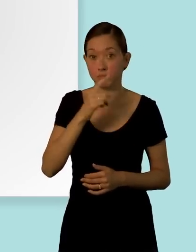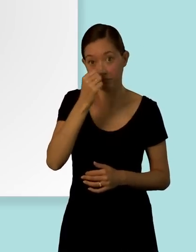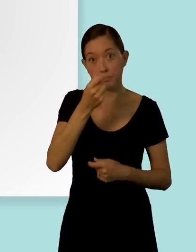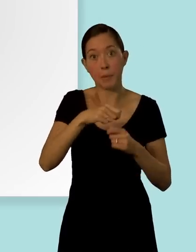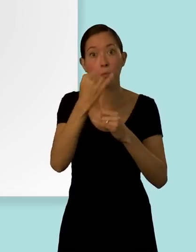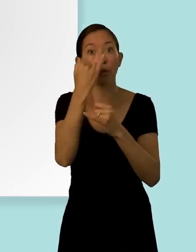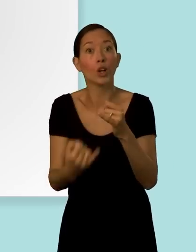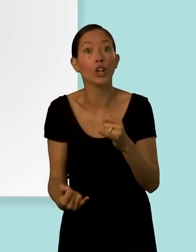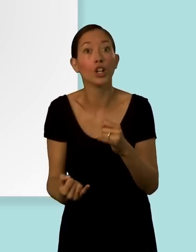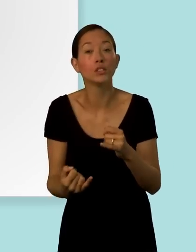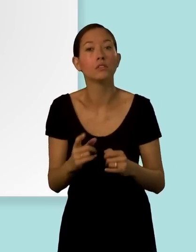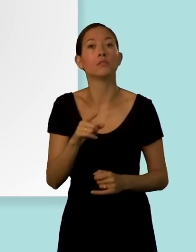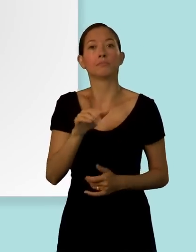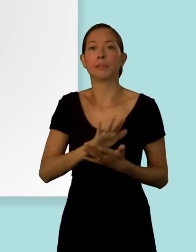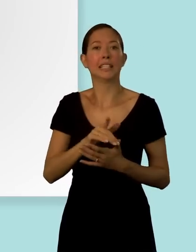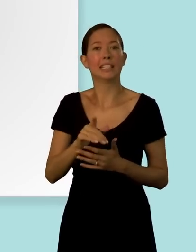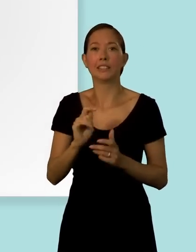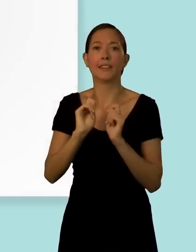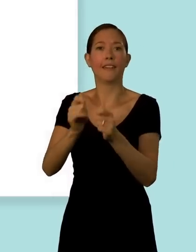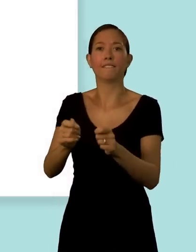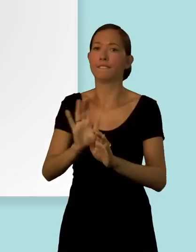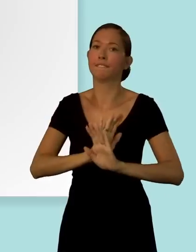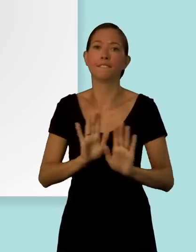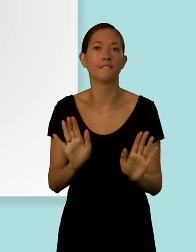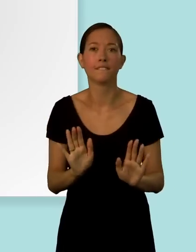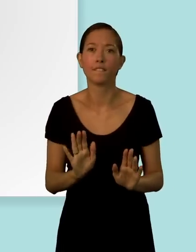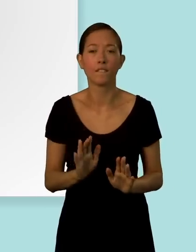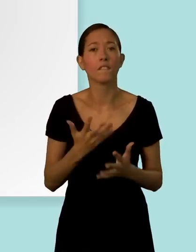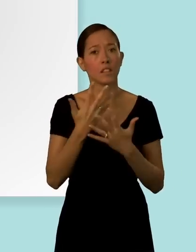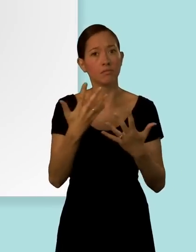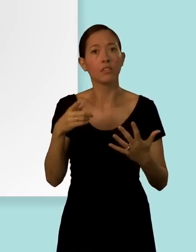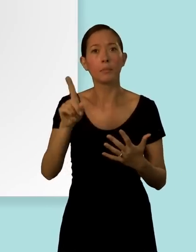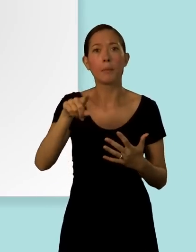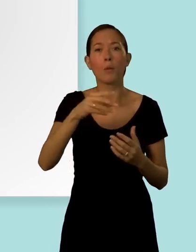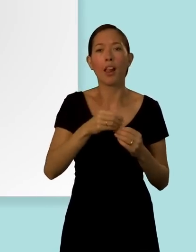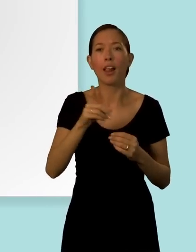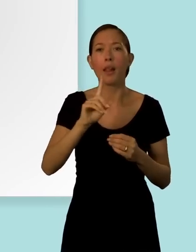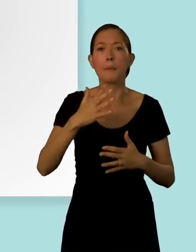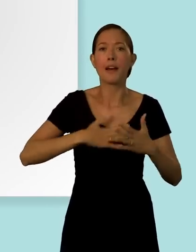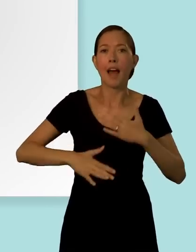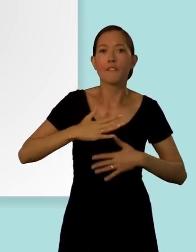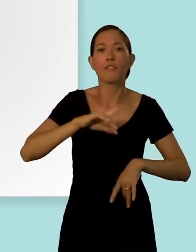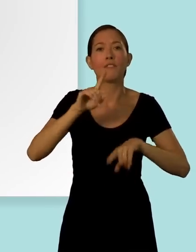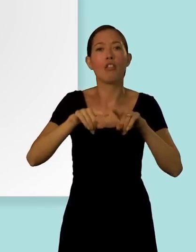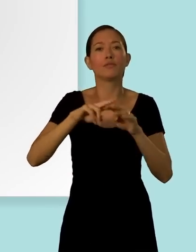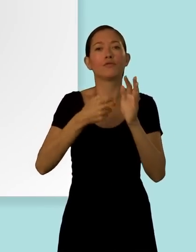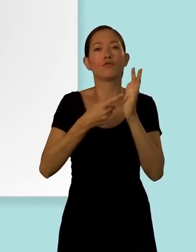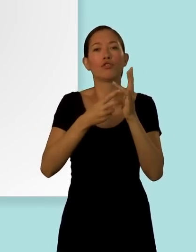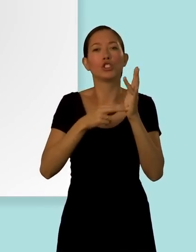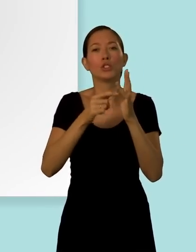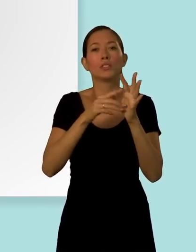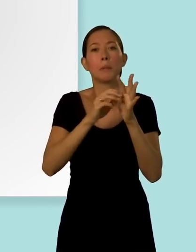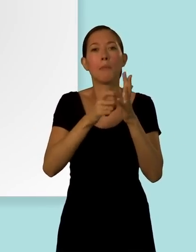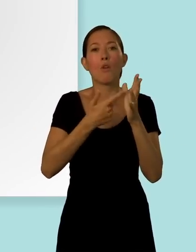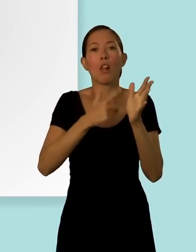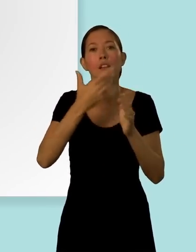harmful. Because of this, they shouldn't be prescribed. It's common for people with behavioural variant frontotemporal dementia to